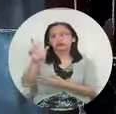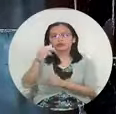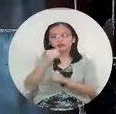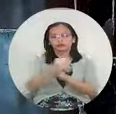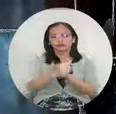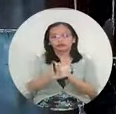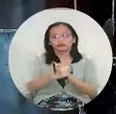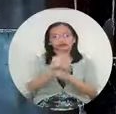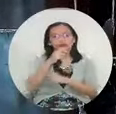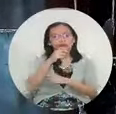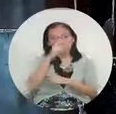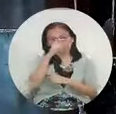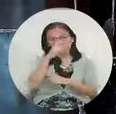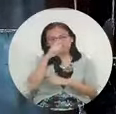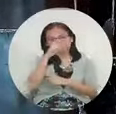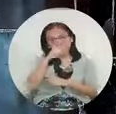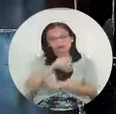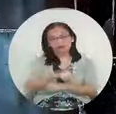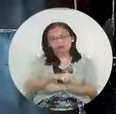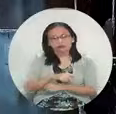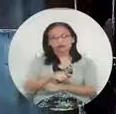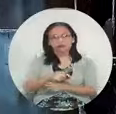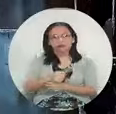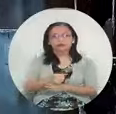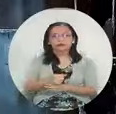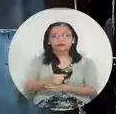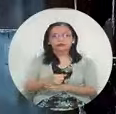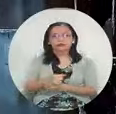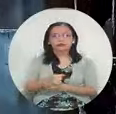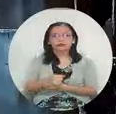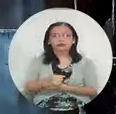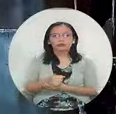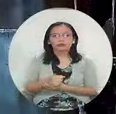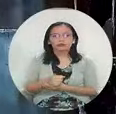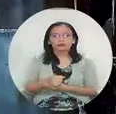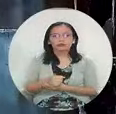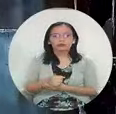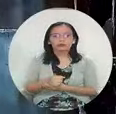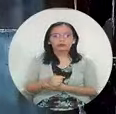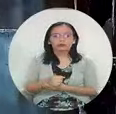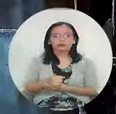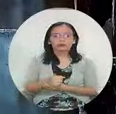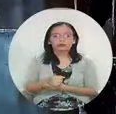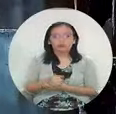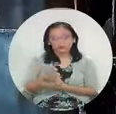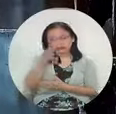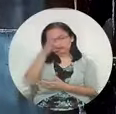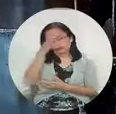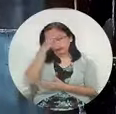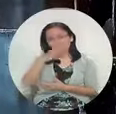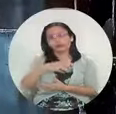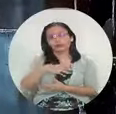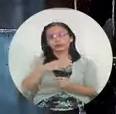single. And so one by one before her, there was a man there by the name of